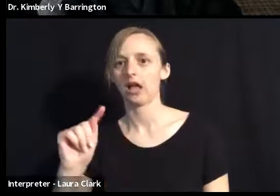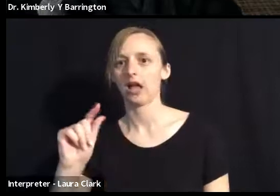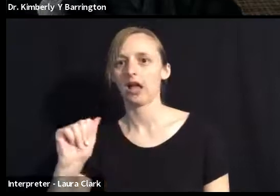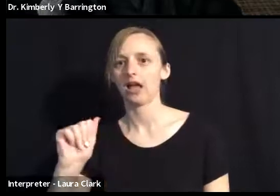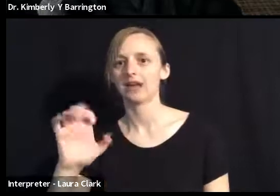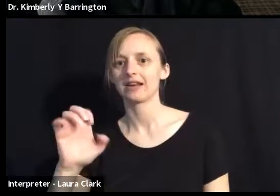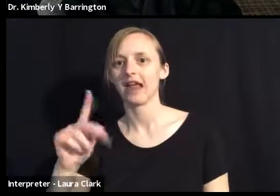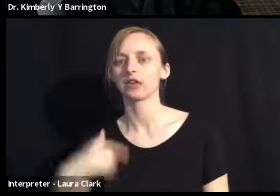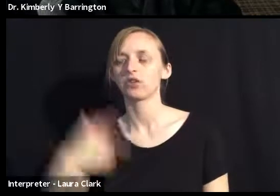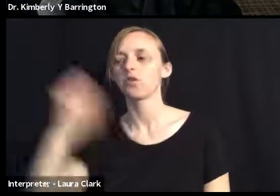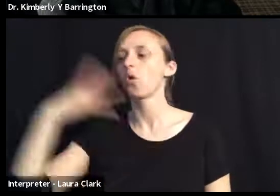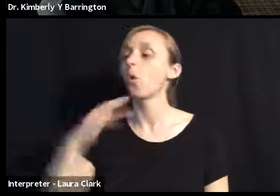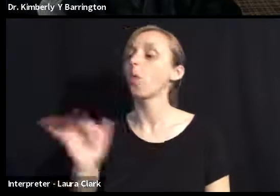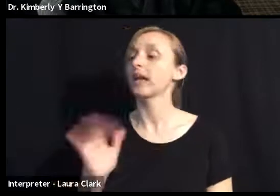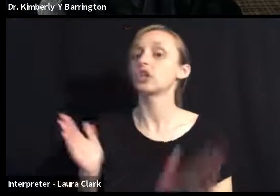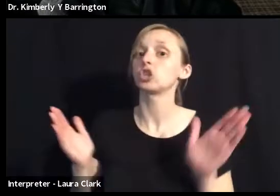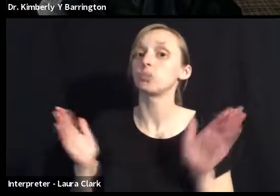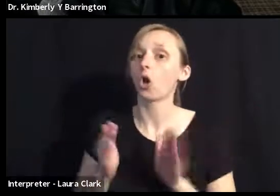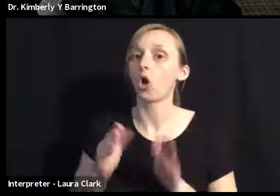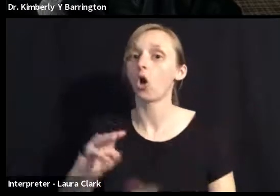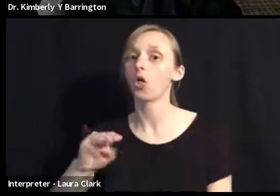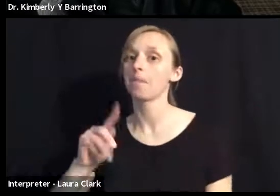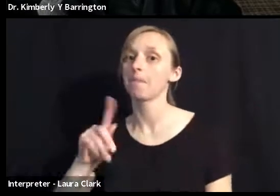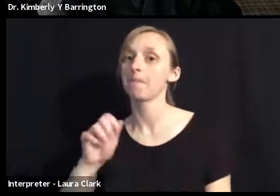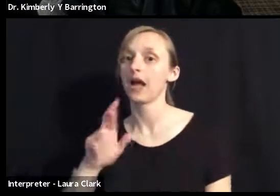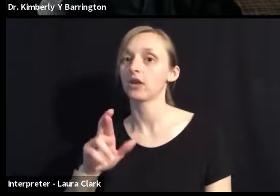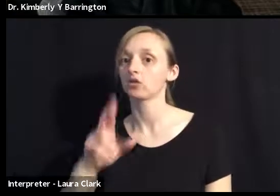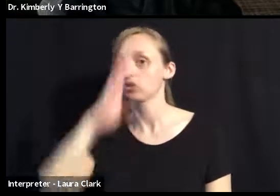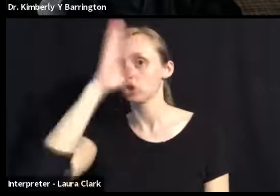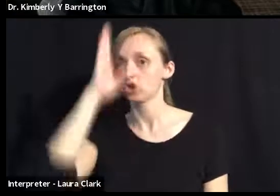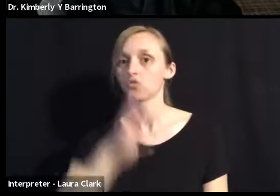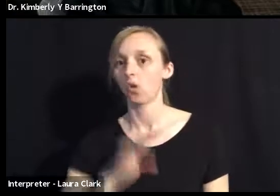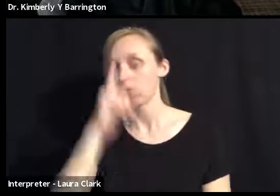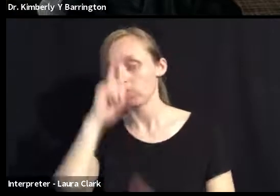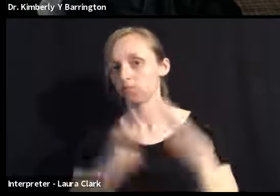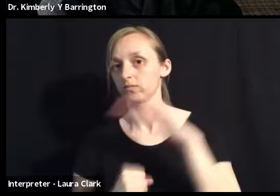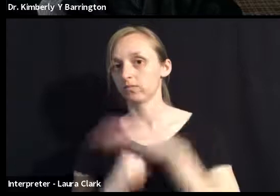minor stroke. Then a week later,